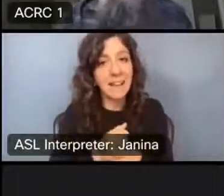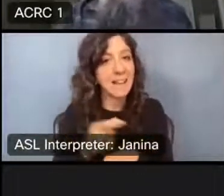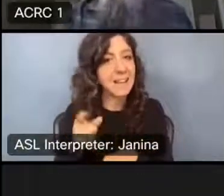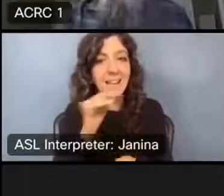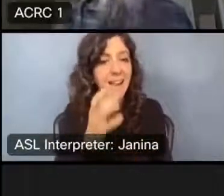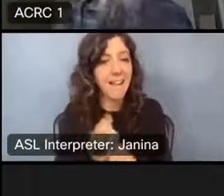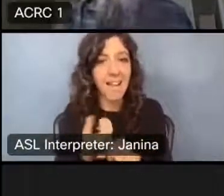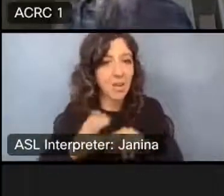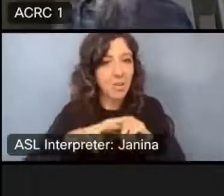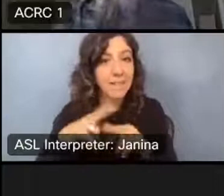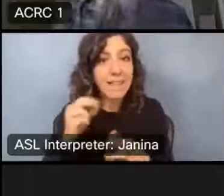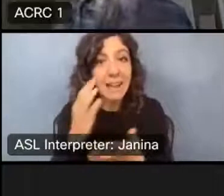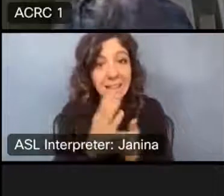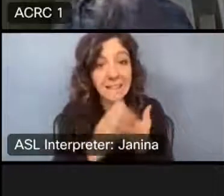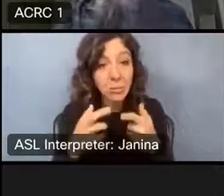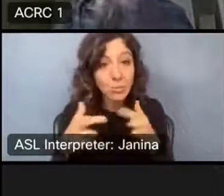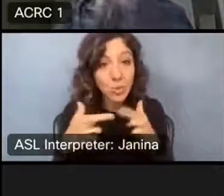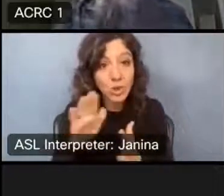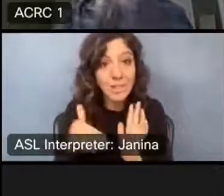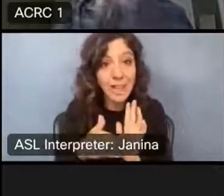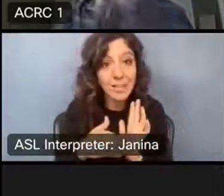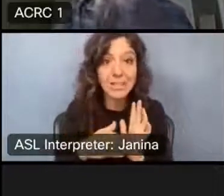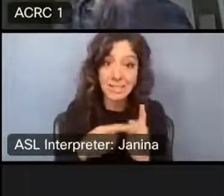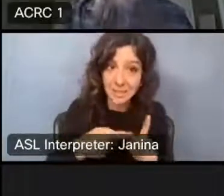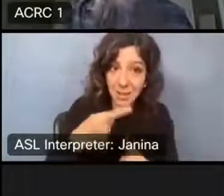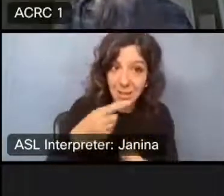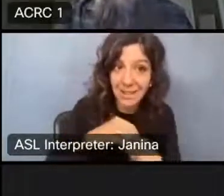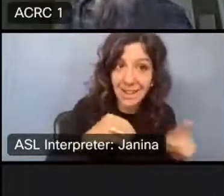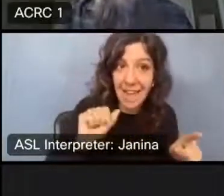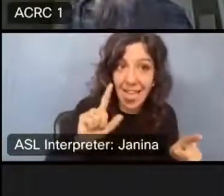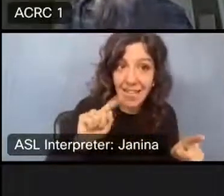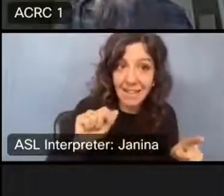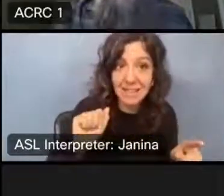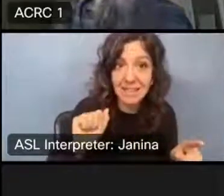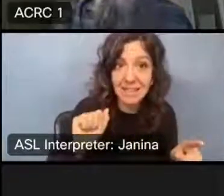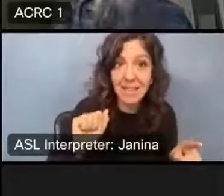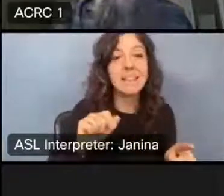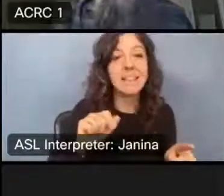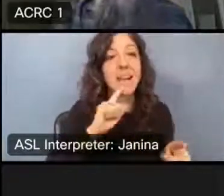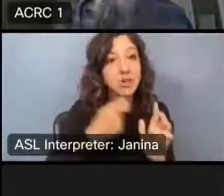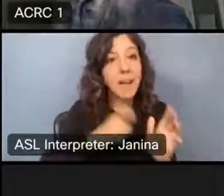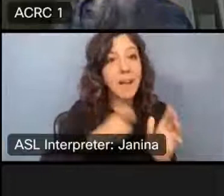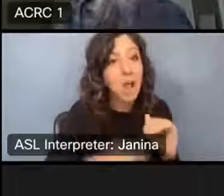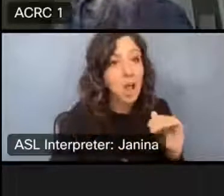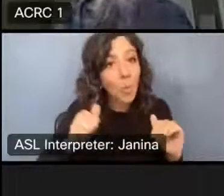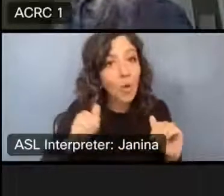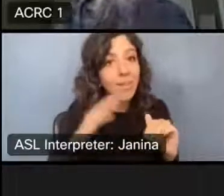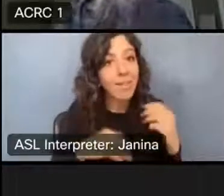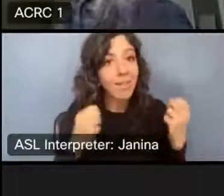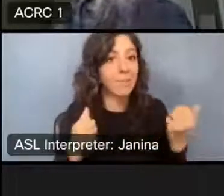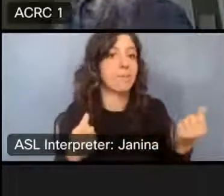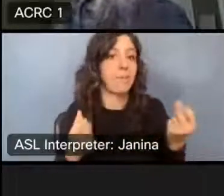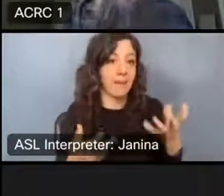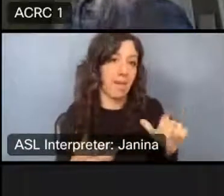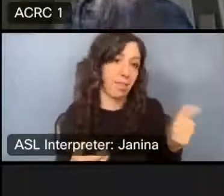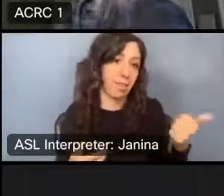in it. In some cases, in some regional centers, especially in Alta's, it actually is a lower rate for many vendors. So as